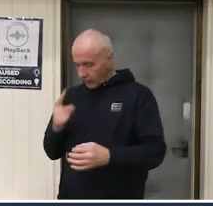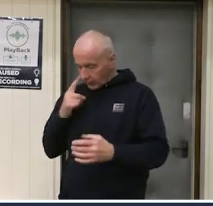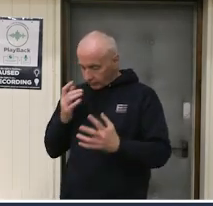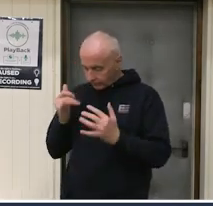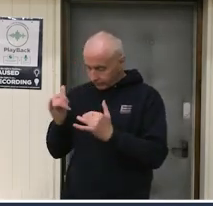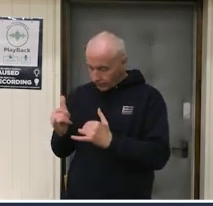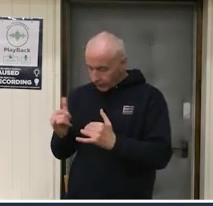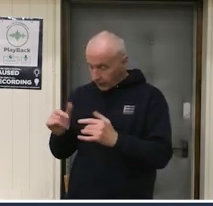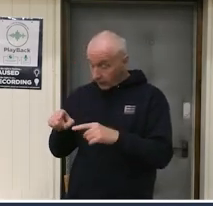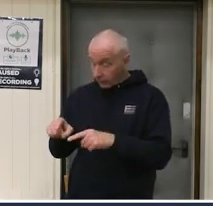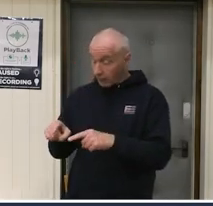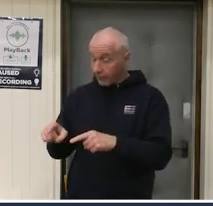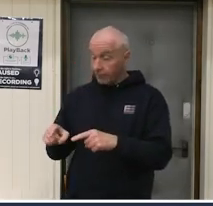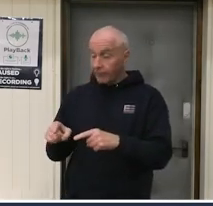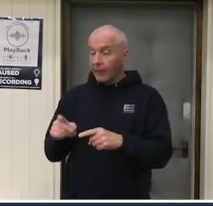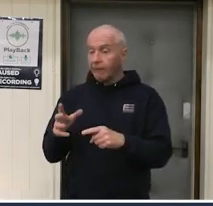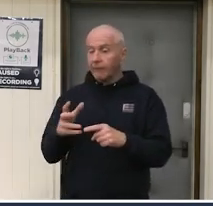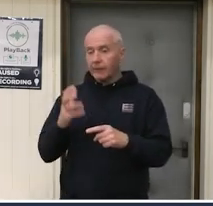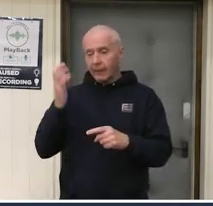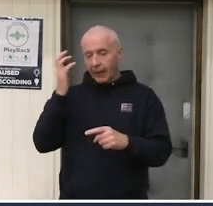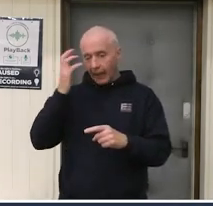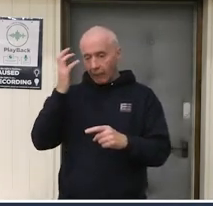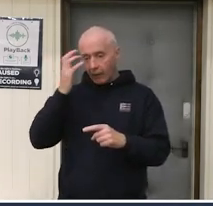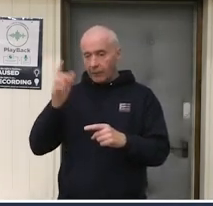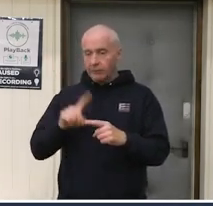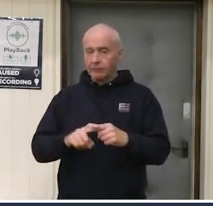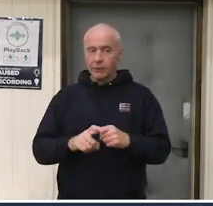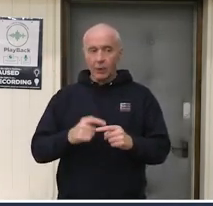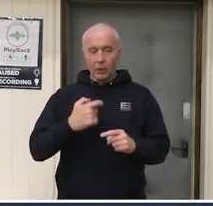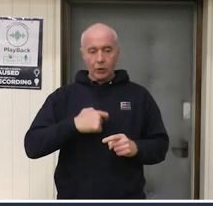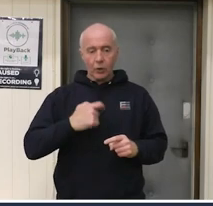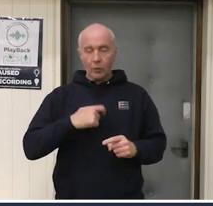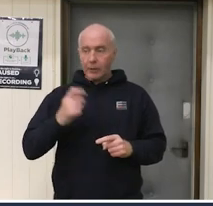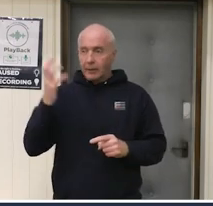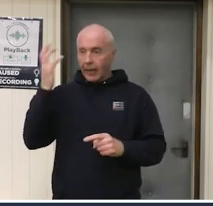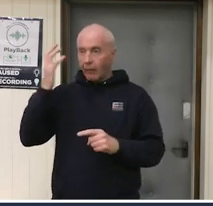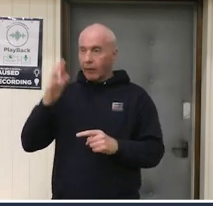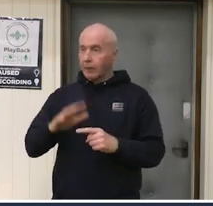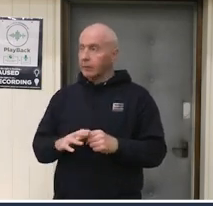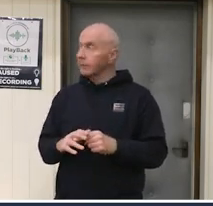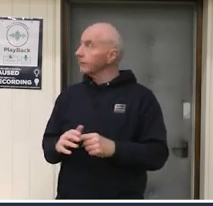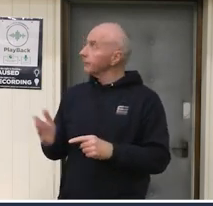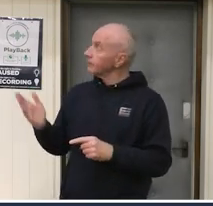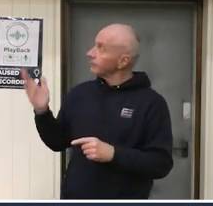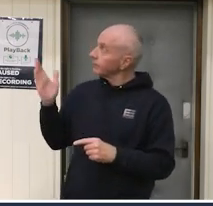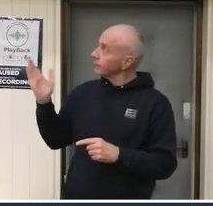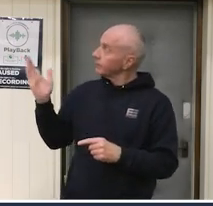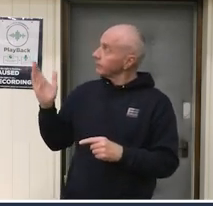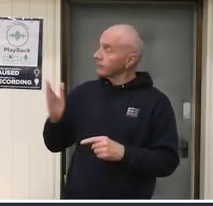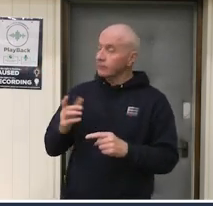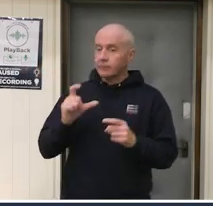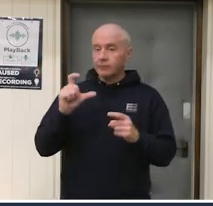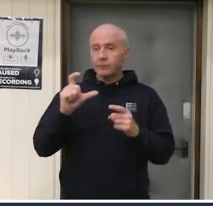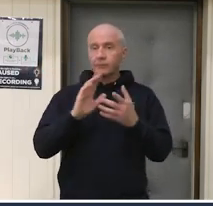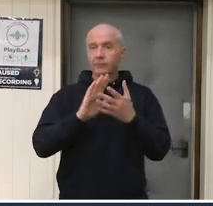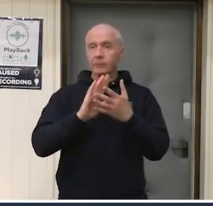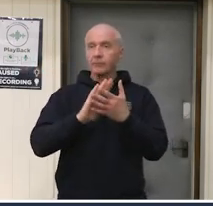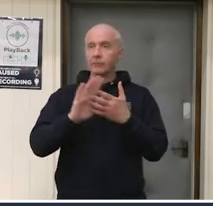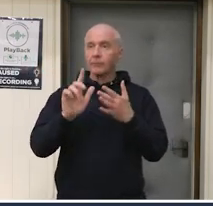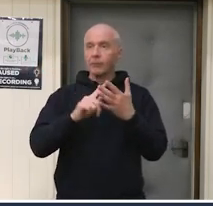And so subject to error, particularly human error, if you see picture up at there is Chernobyl.